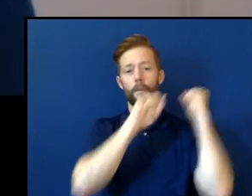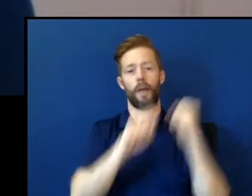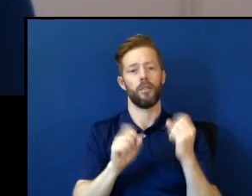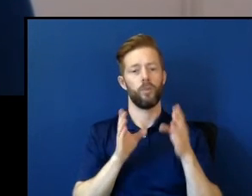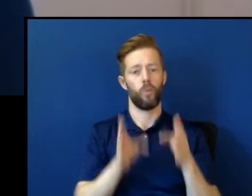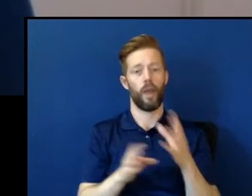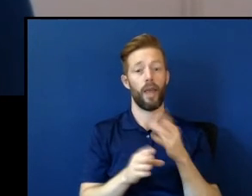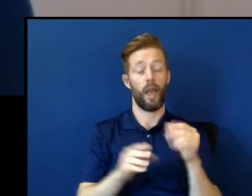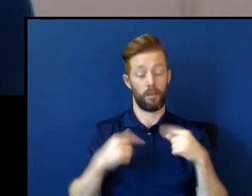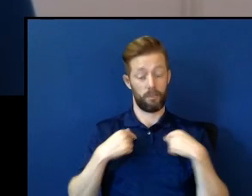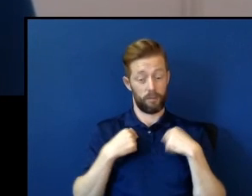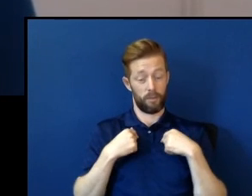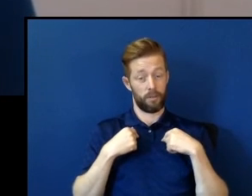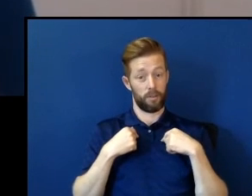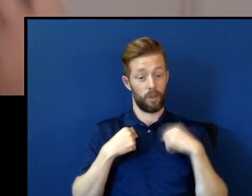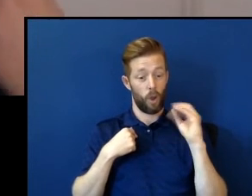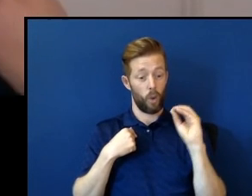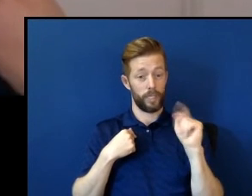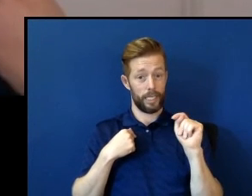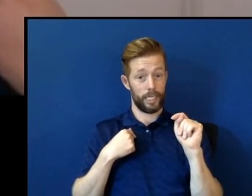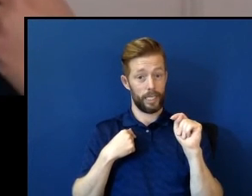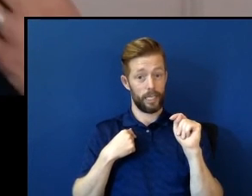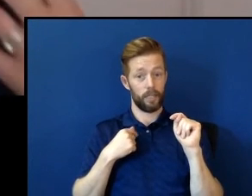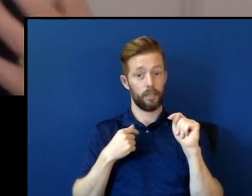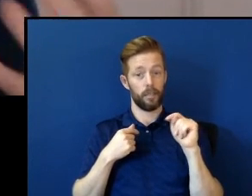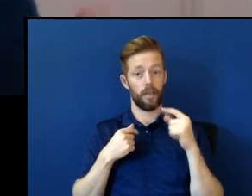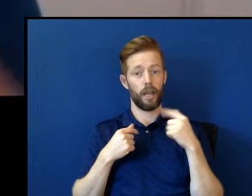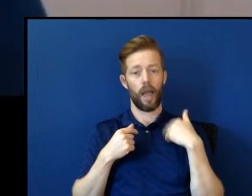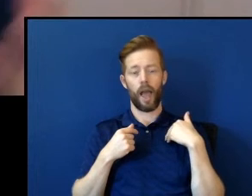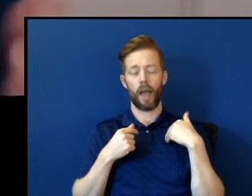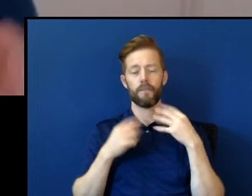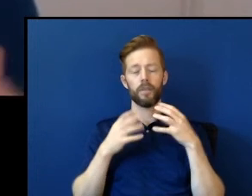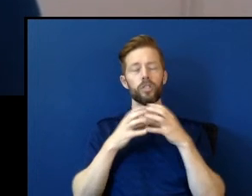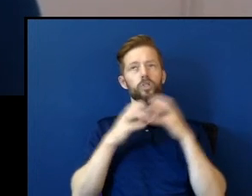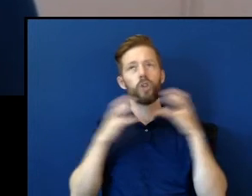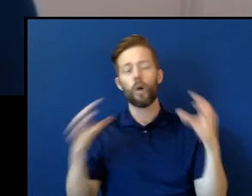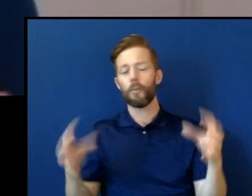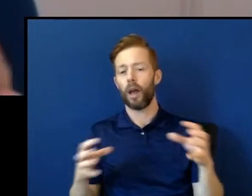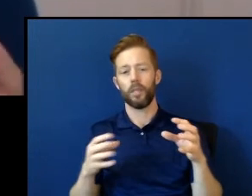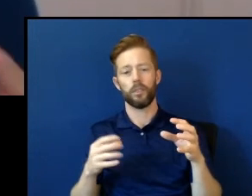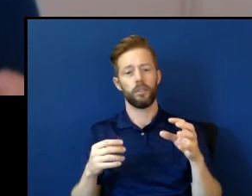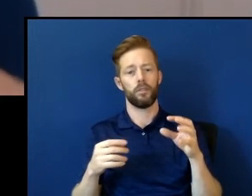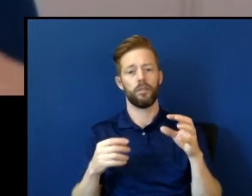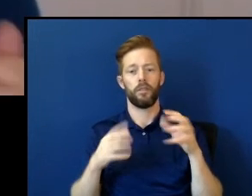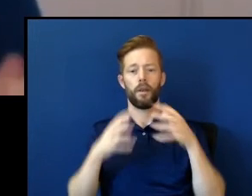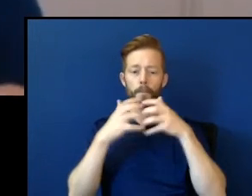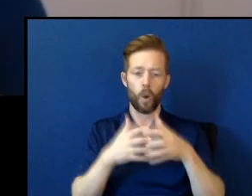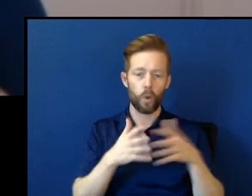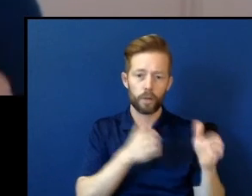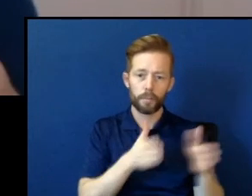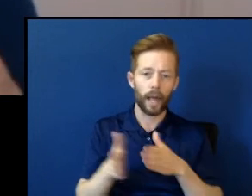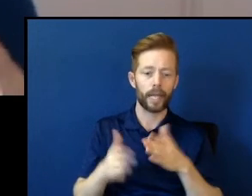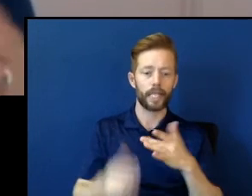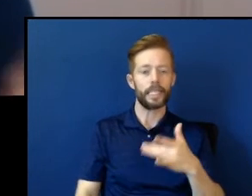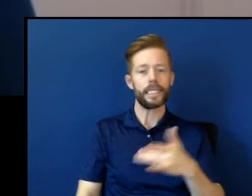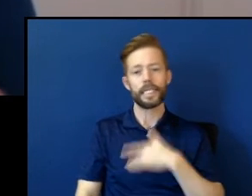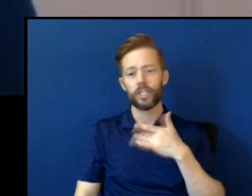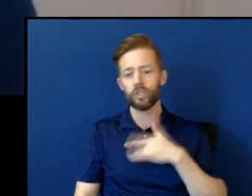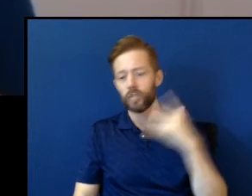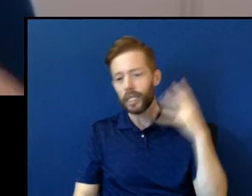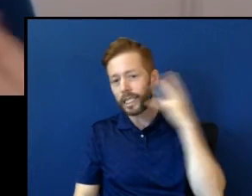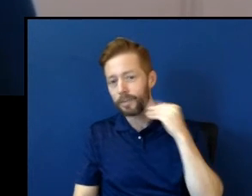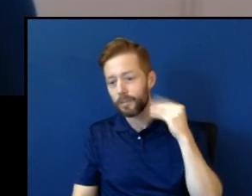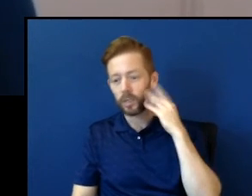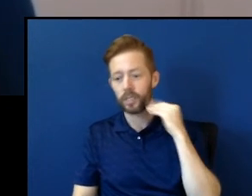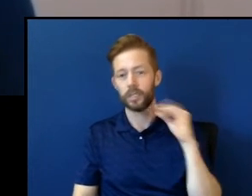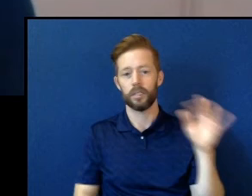more robust way. And again, as an occupational therapist, there's so much fine motor